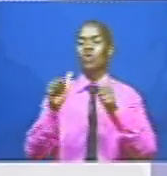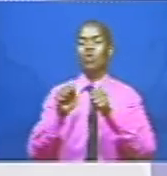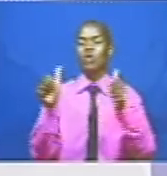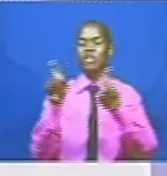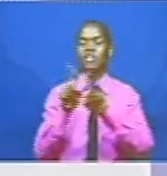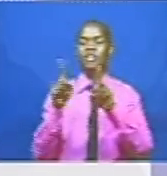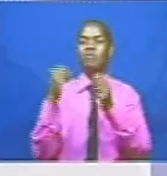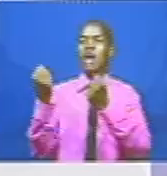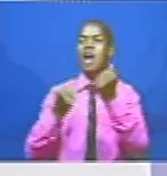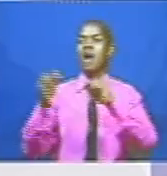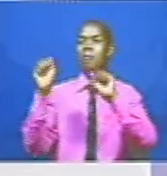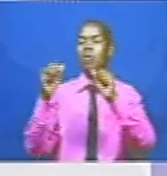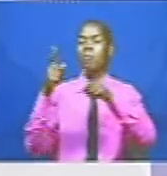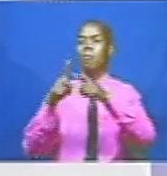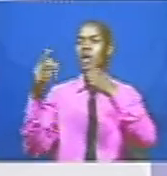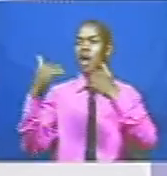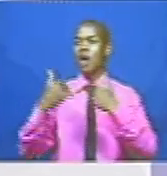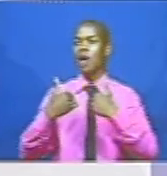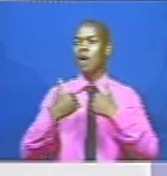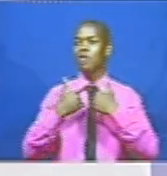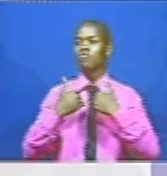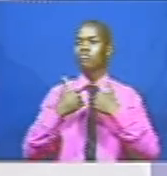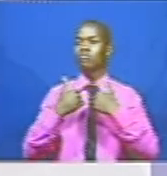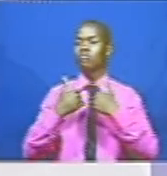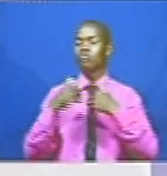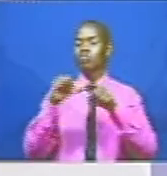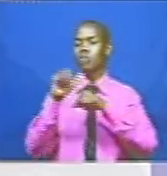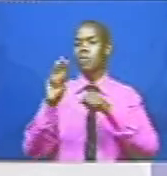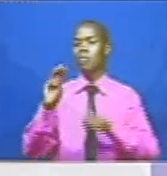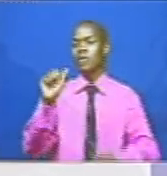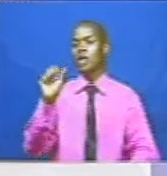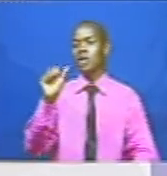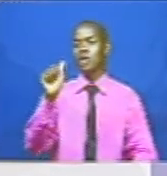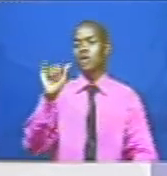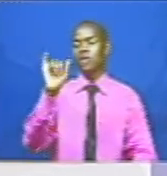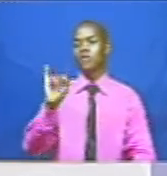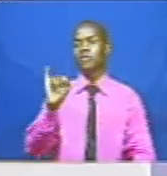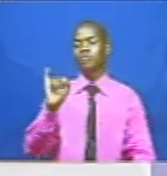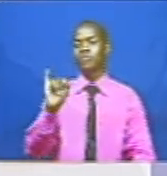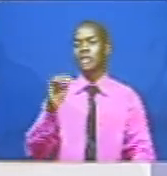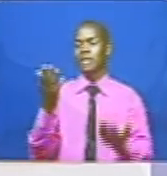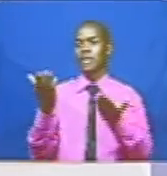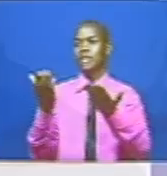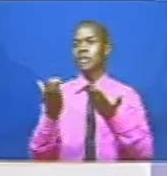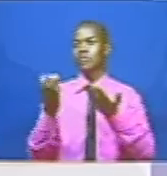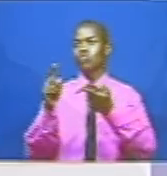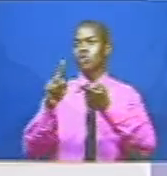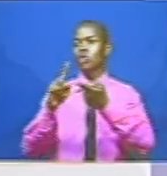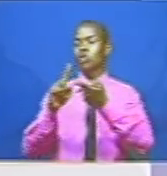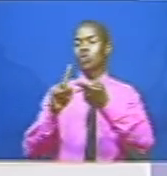car. But we have an issue with Masai Mara. I think they need to resume that